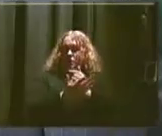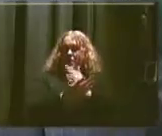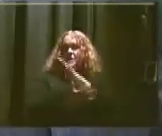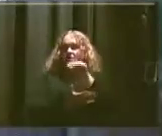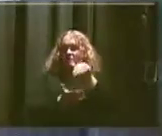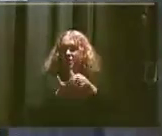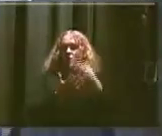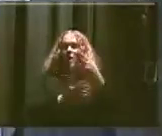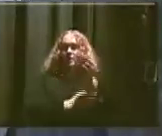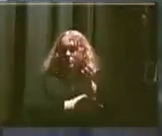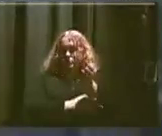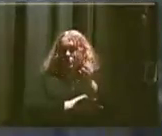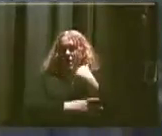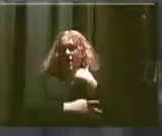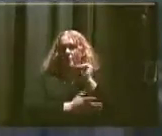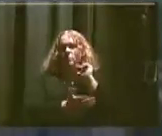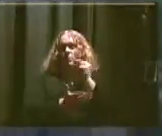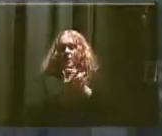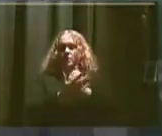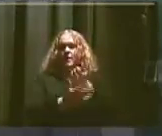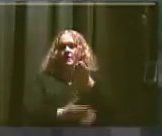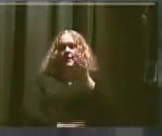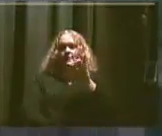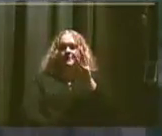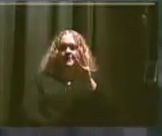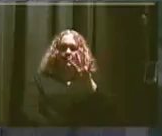graduated in 1964.